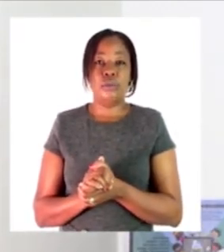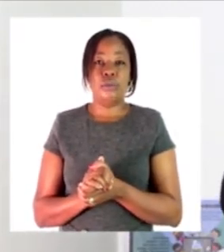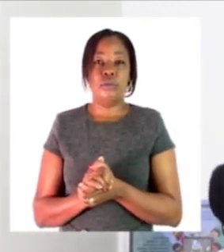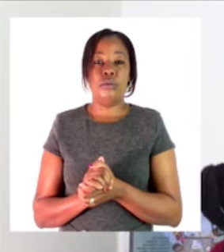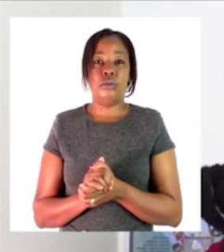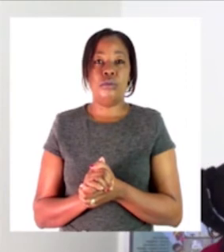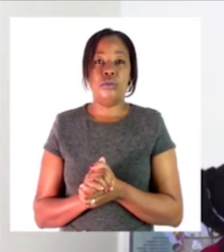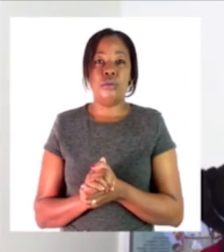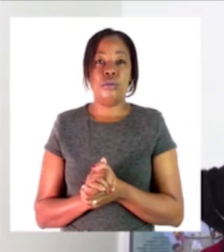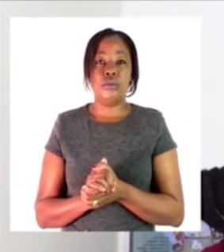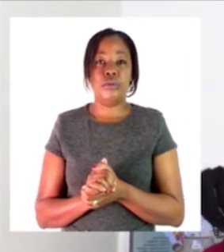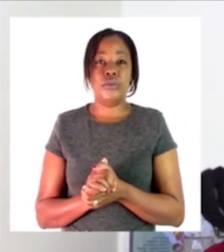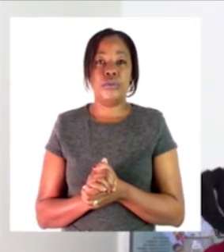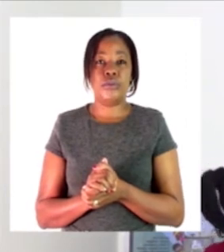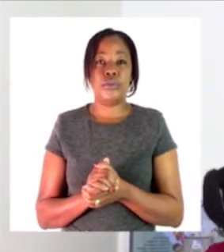Okay, that is